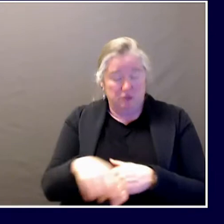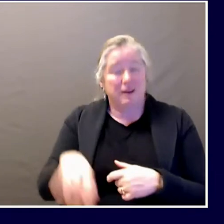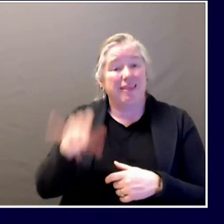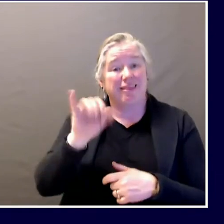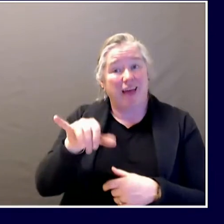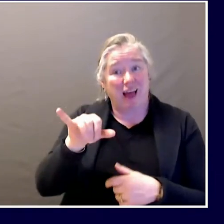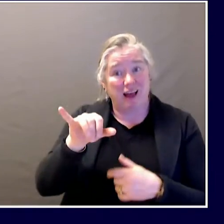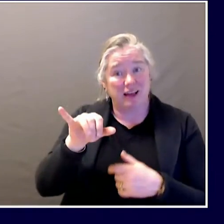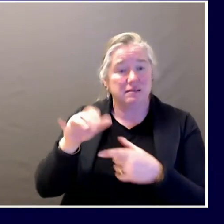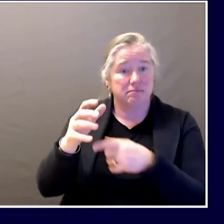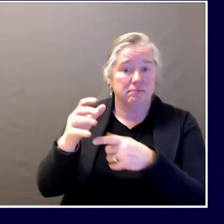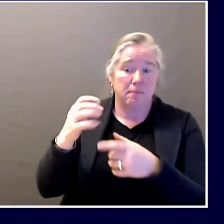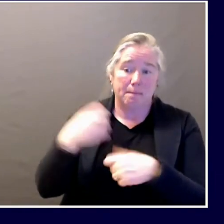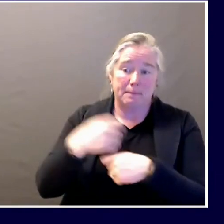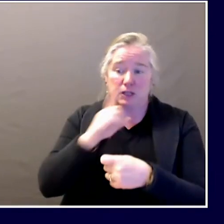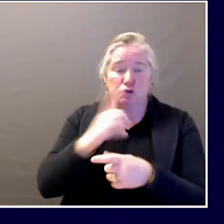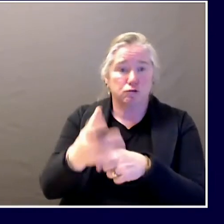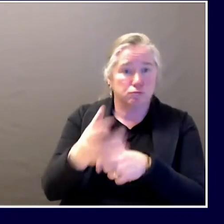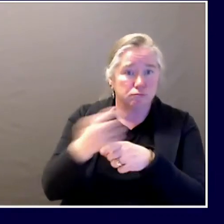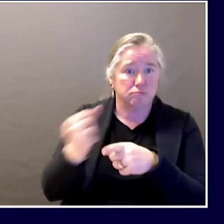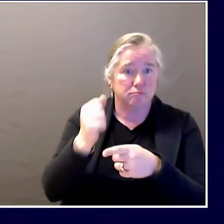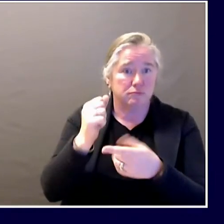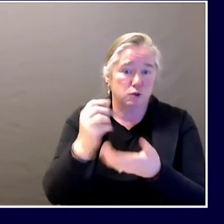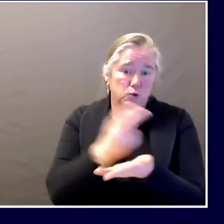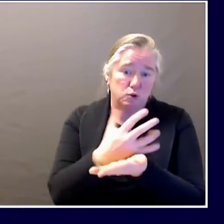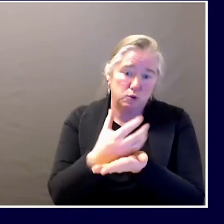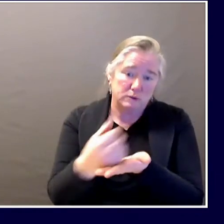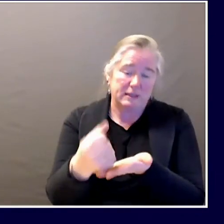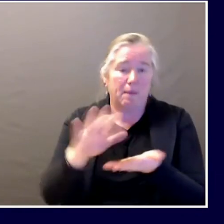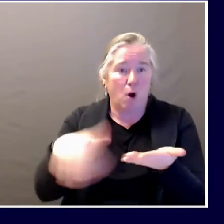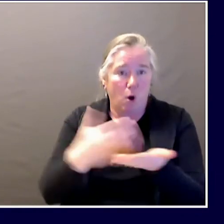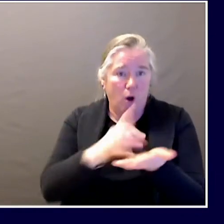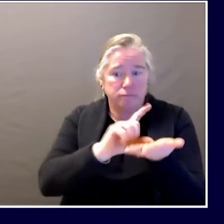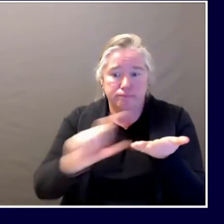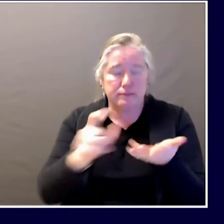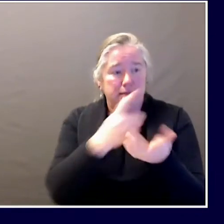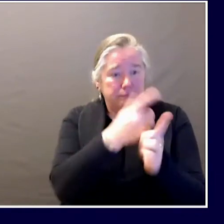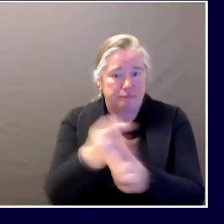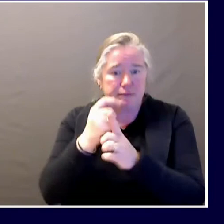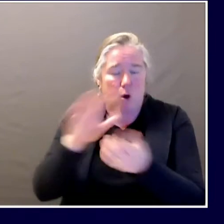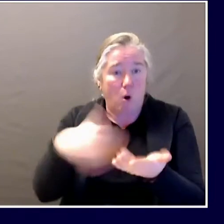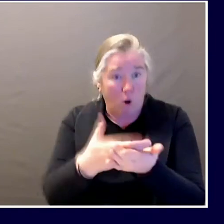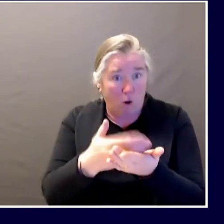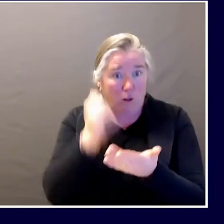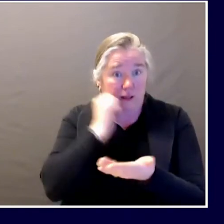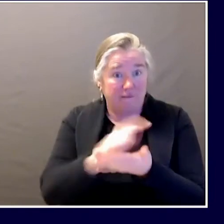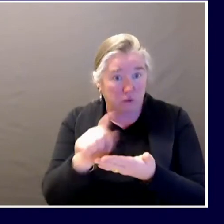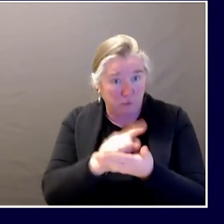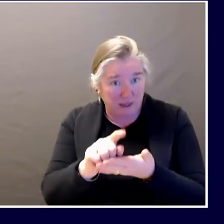age-based approach and the teachers? And two, is there any more organization that will go into that?